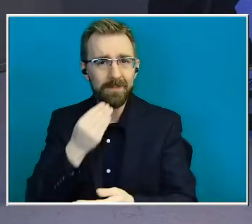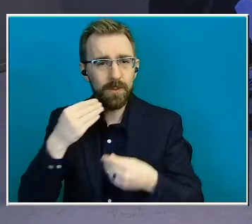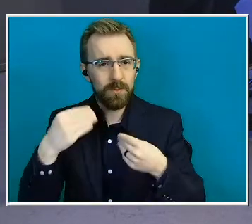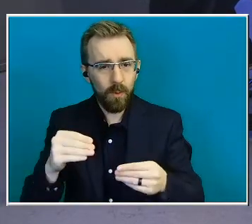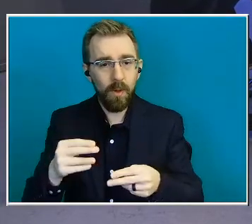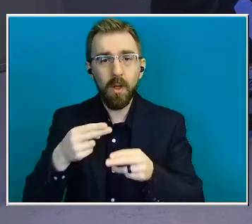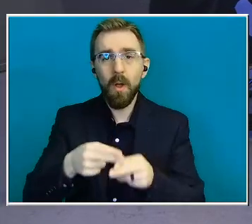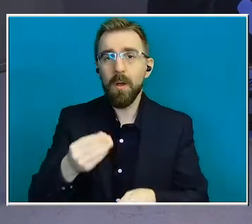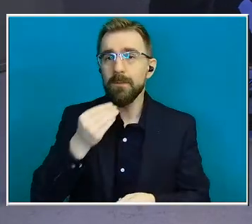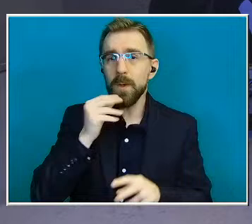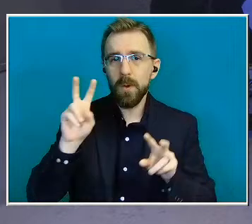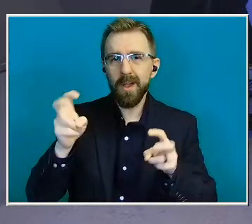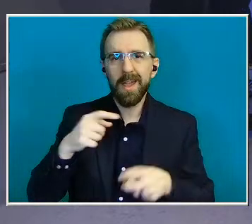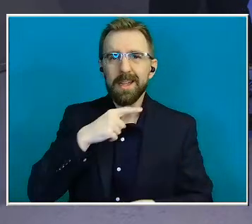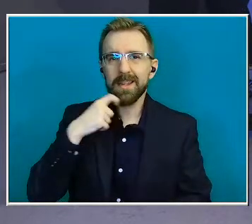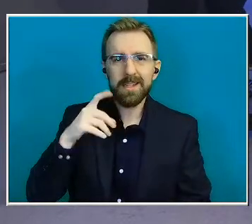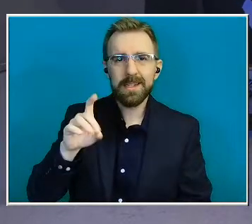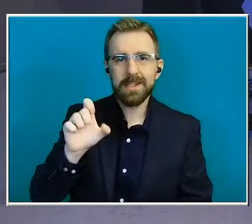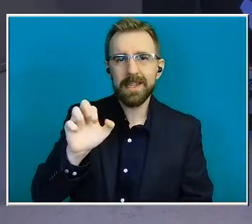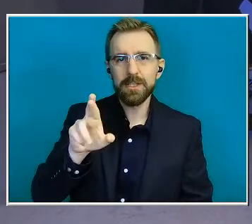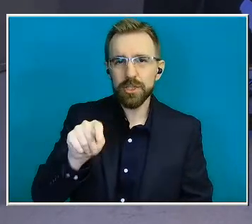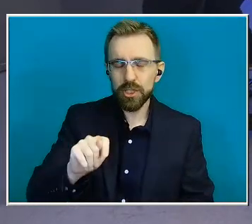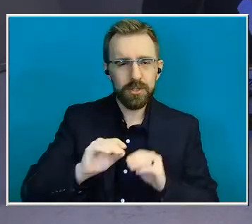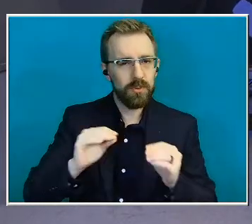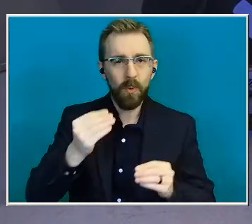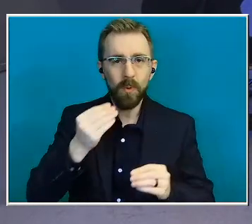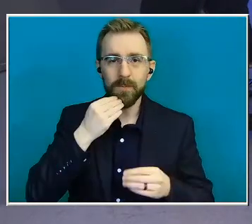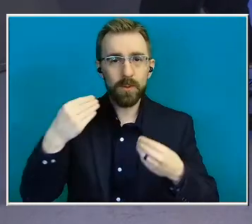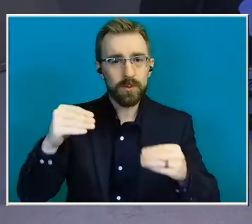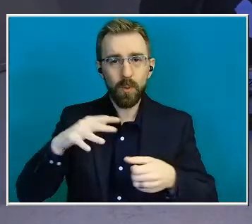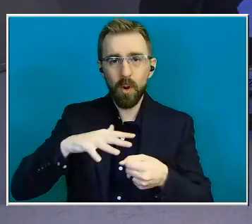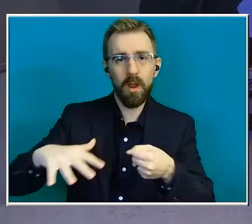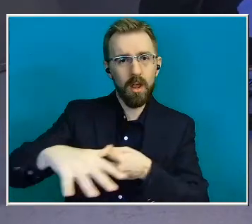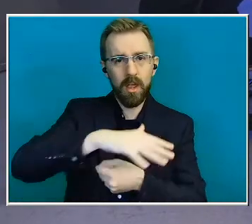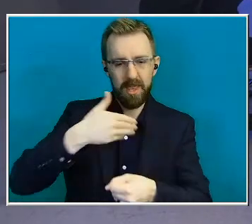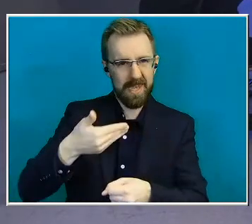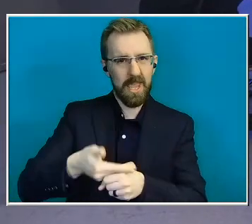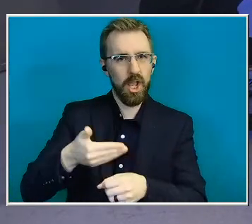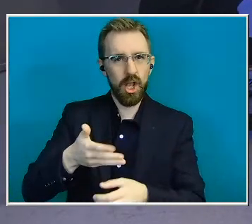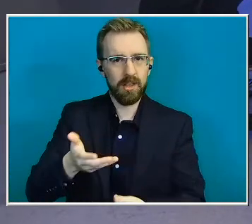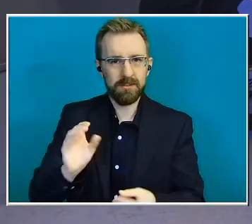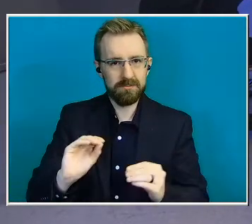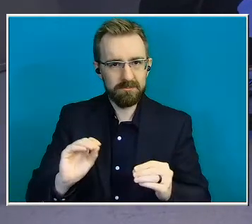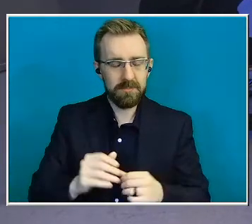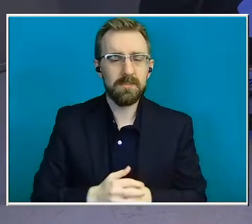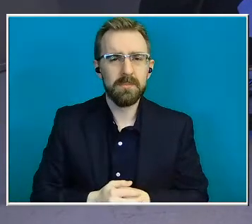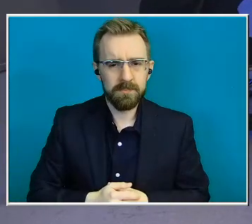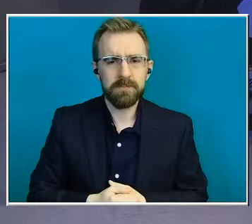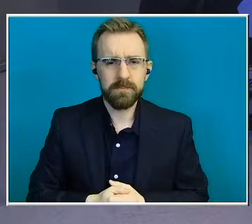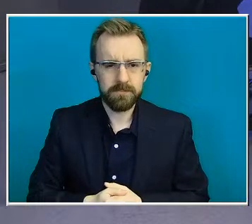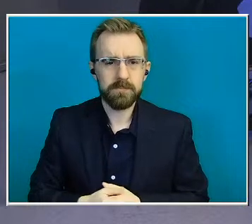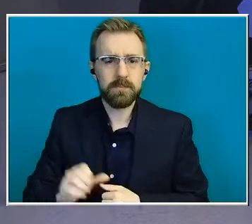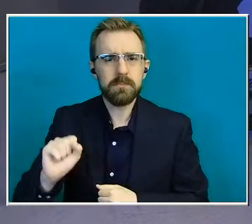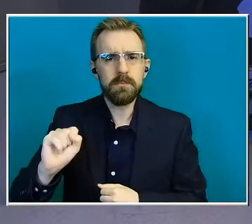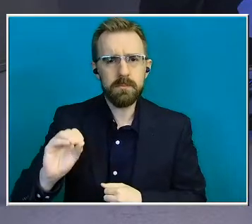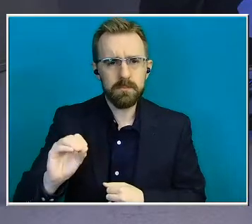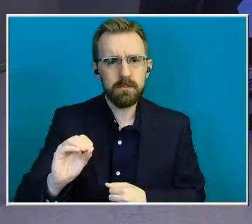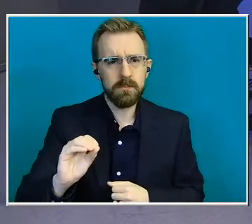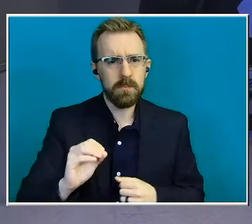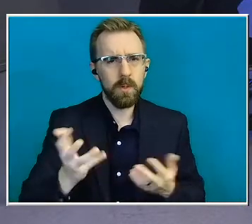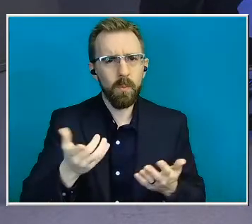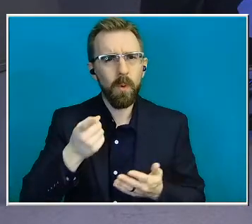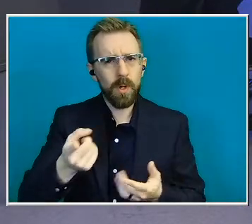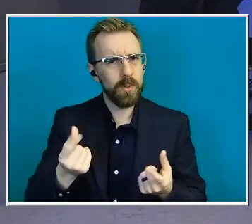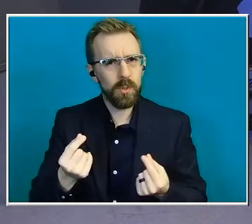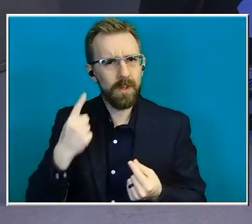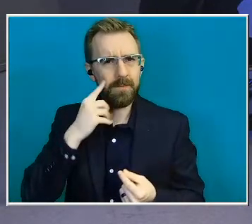there are no, or a grocery store desert, where there are no grocery stores for many miles around. So what were you doing for food at that